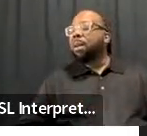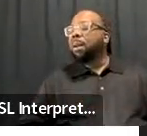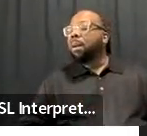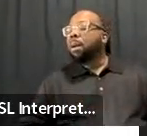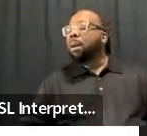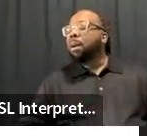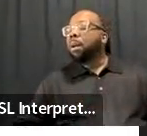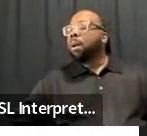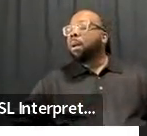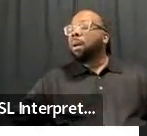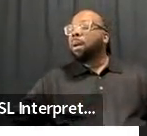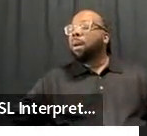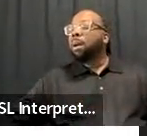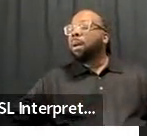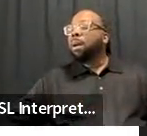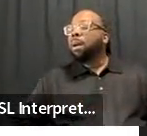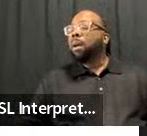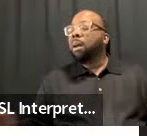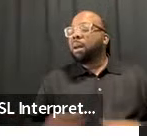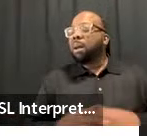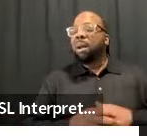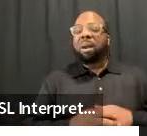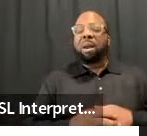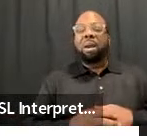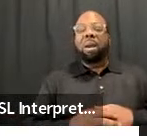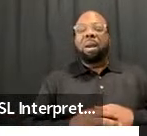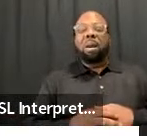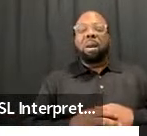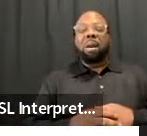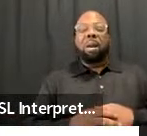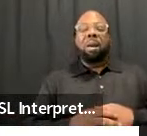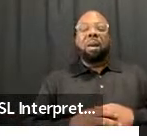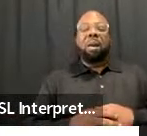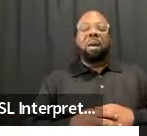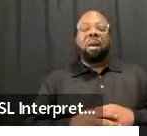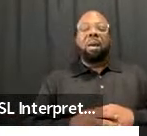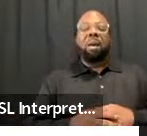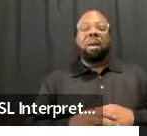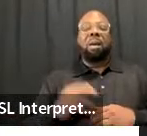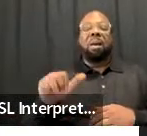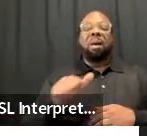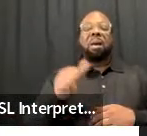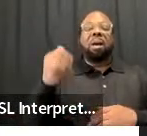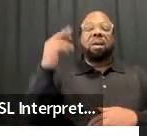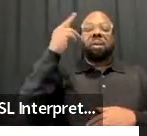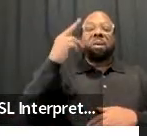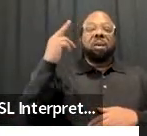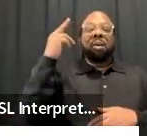And a lot of those things are front of mind for myself. One of the reasons that